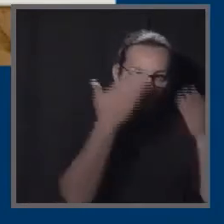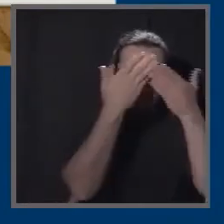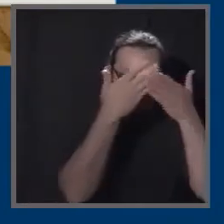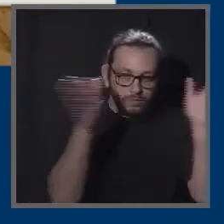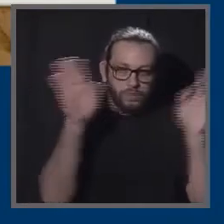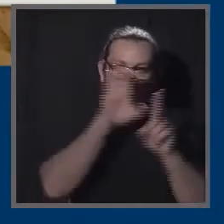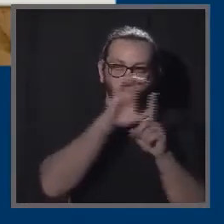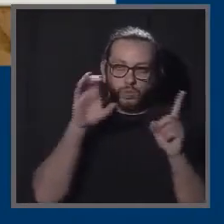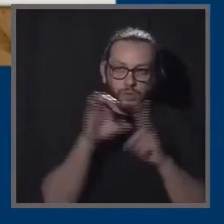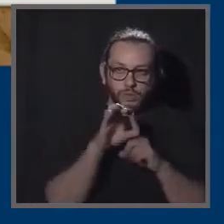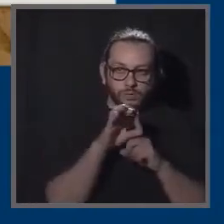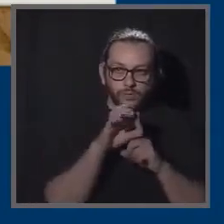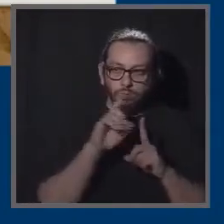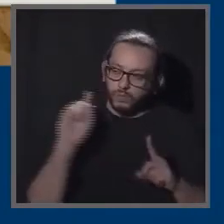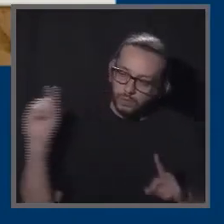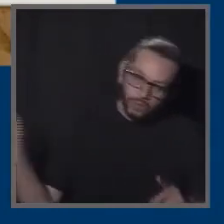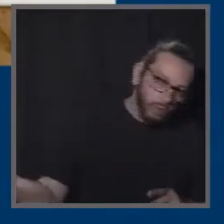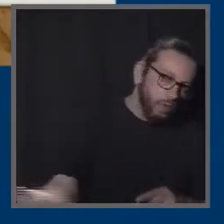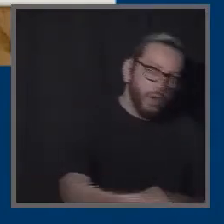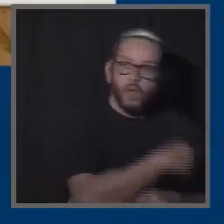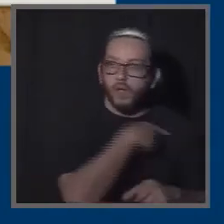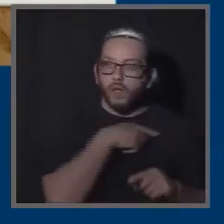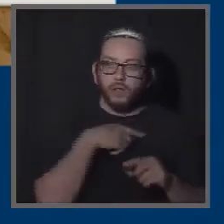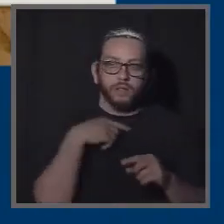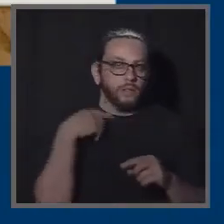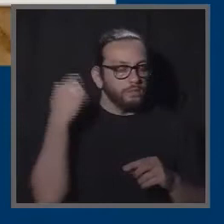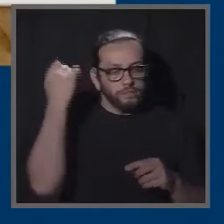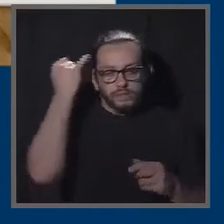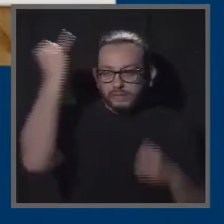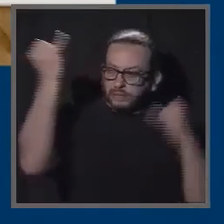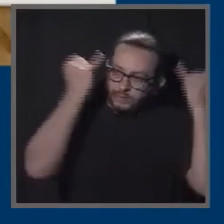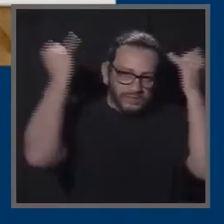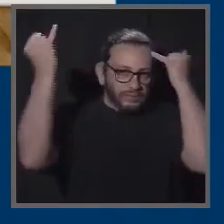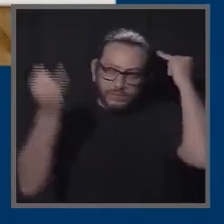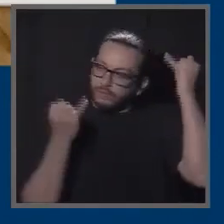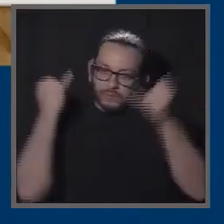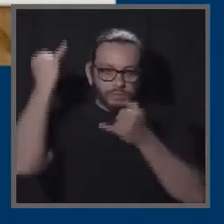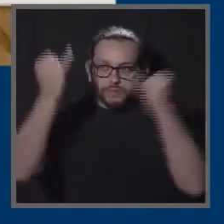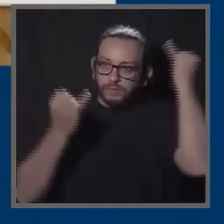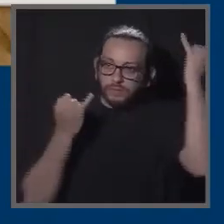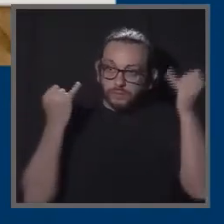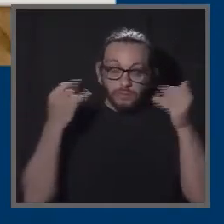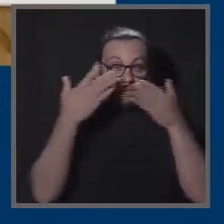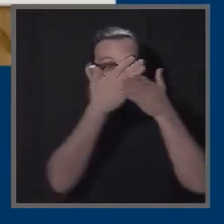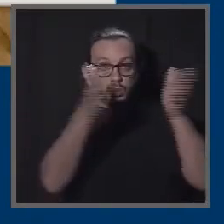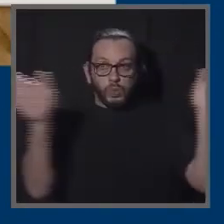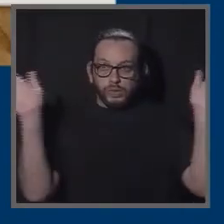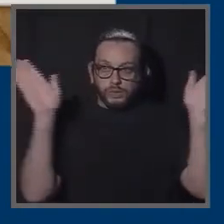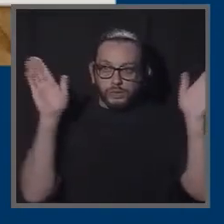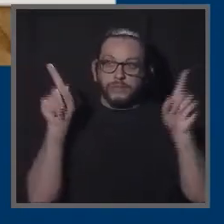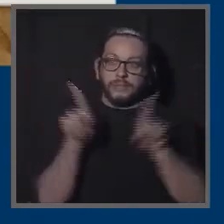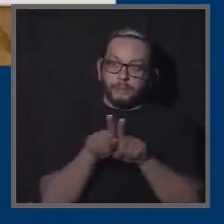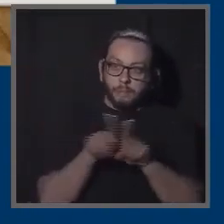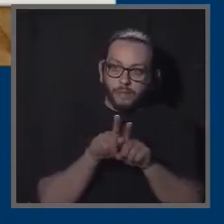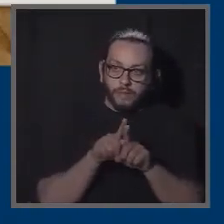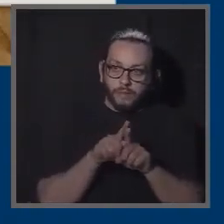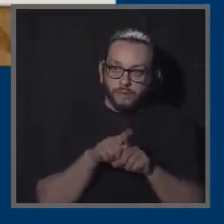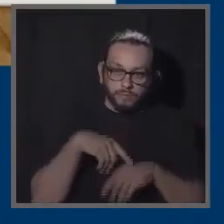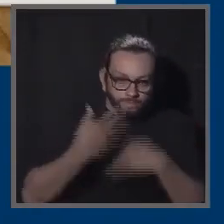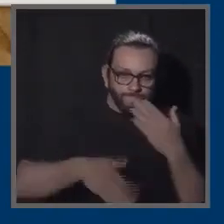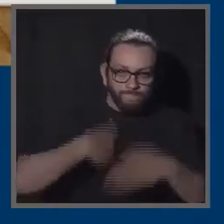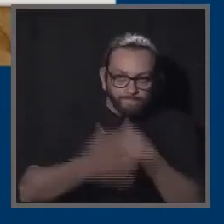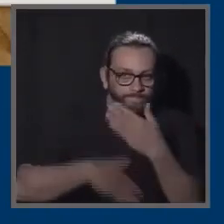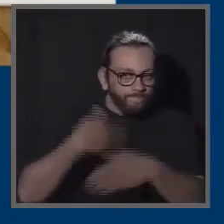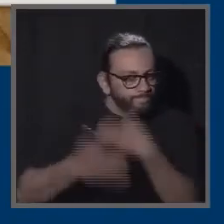just like we have to continue inventing what democracy overall consists of. This will be an ongoing project